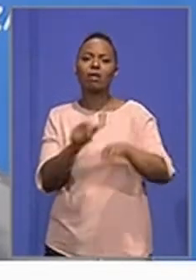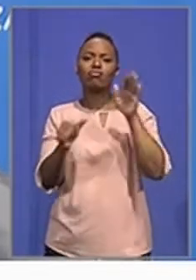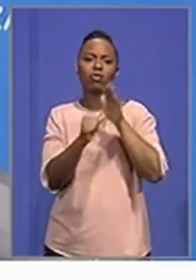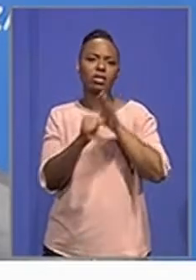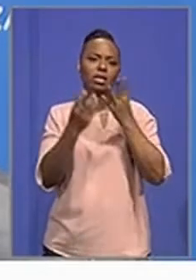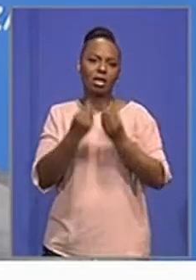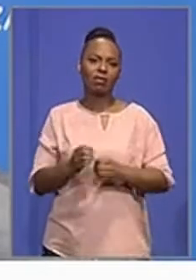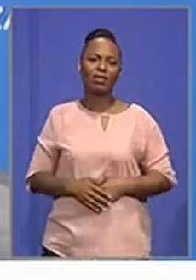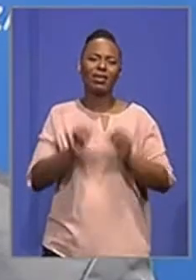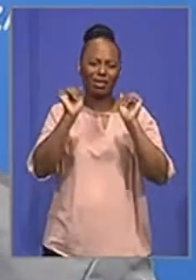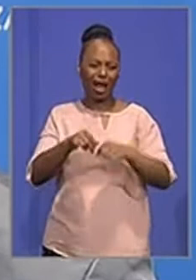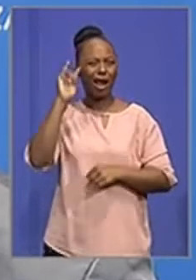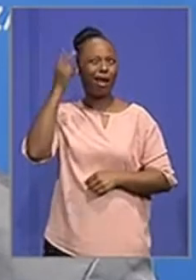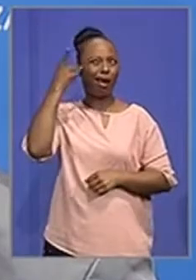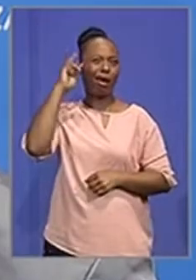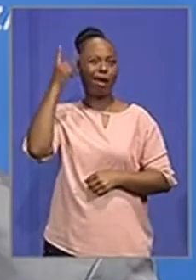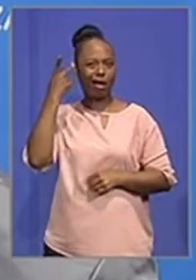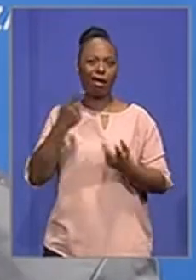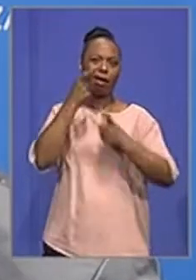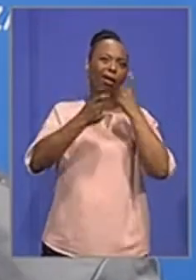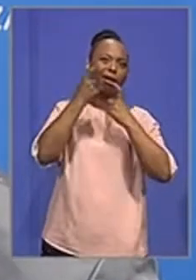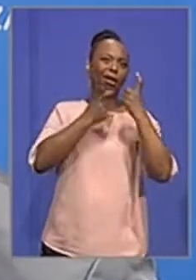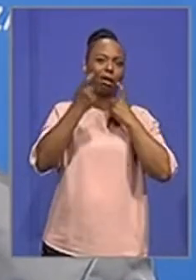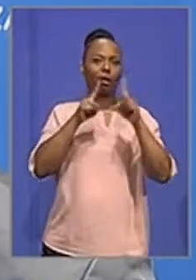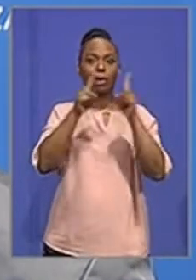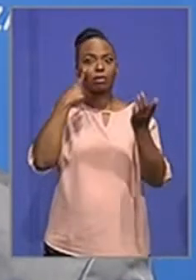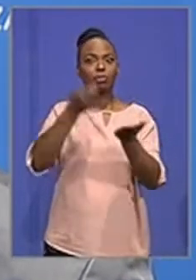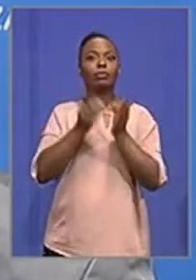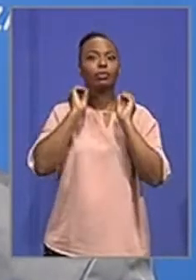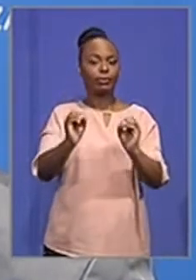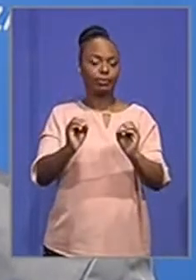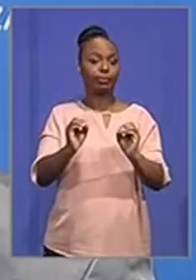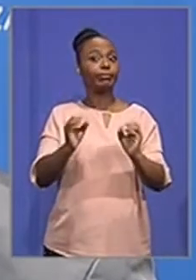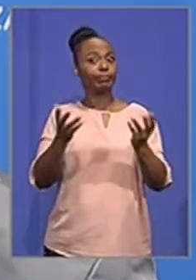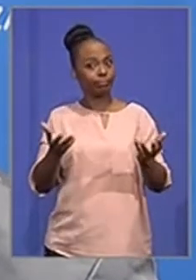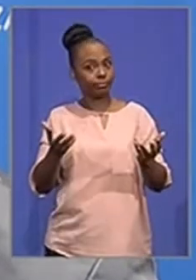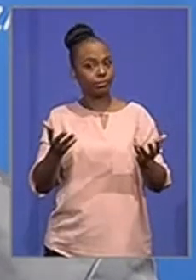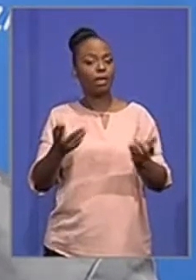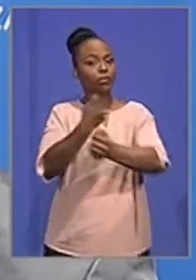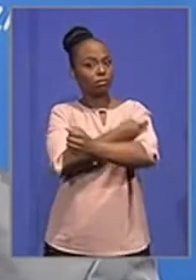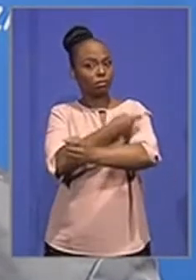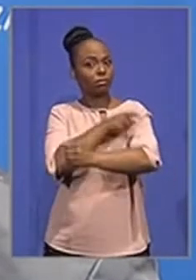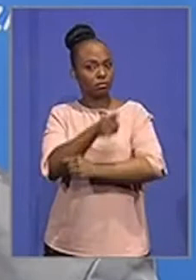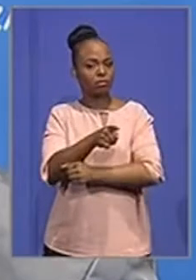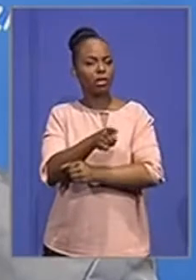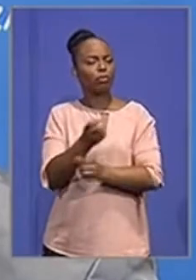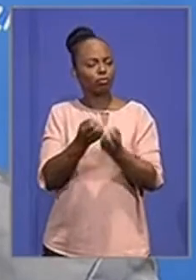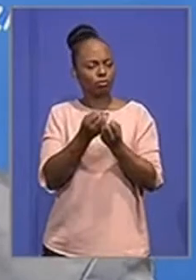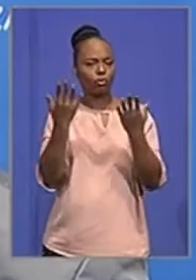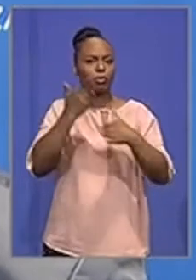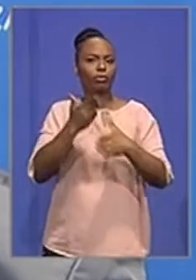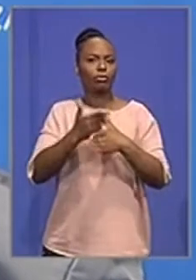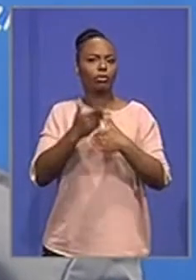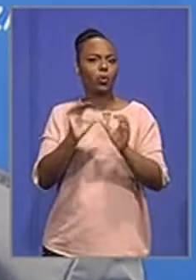dintsi, dipelaelo ke tse dintsi tse di senang bopaki. Mme fela moento o ne le ditiro tse ne leng bopaki tsa